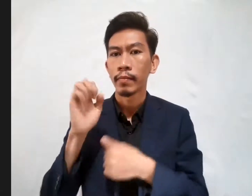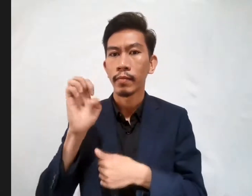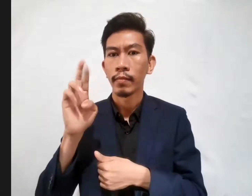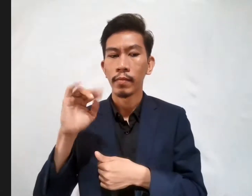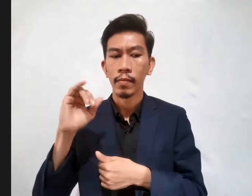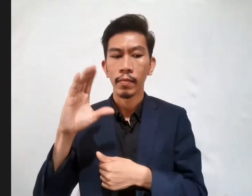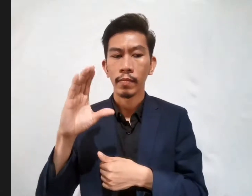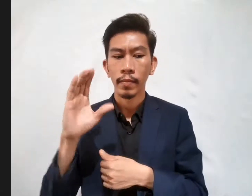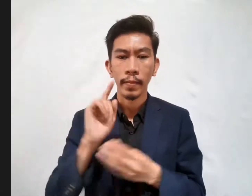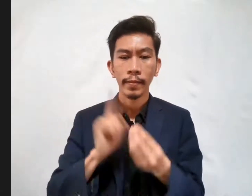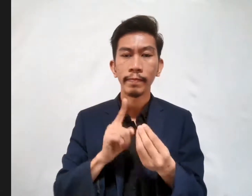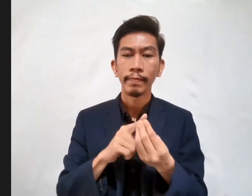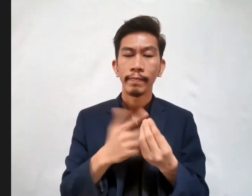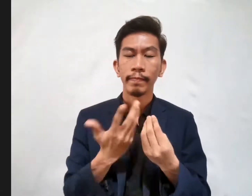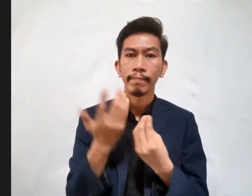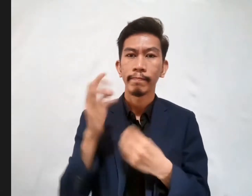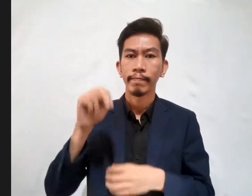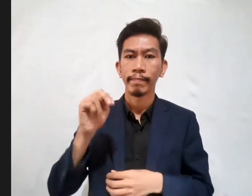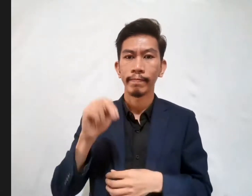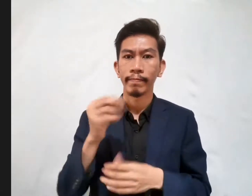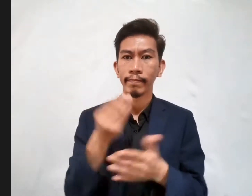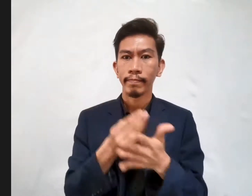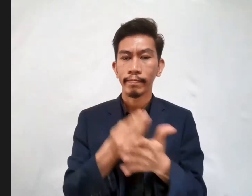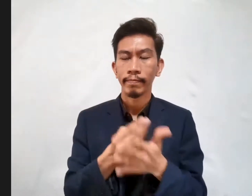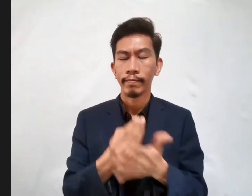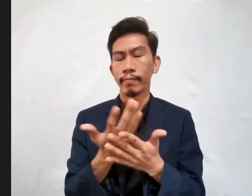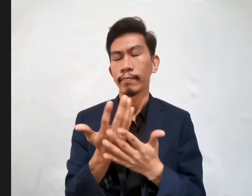funds needed for our cause. And